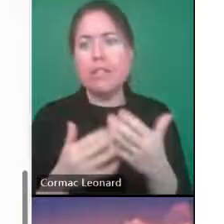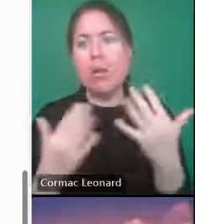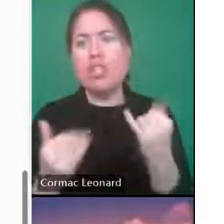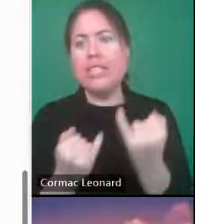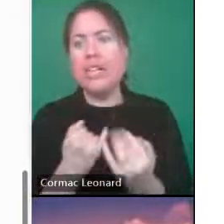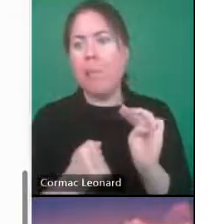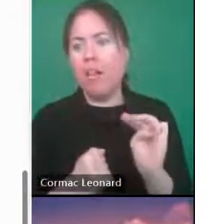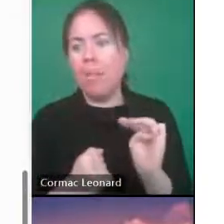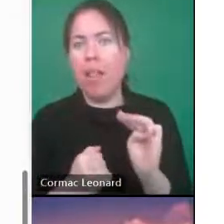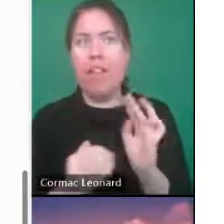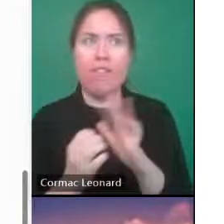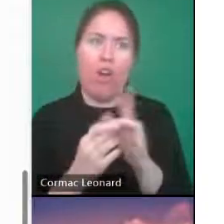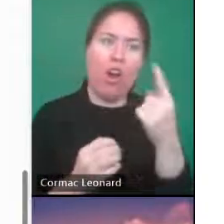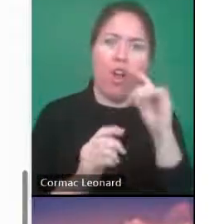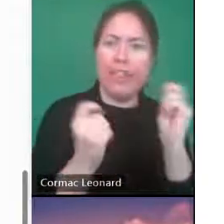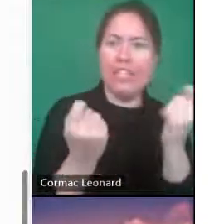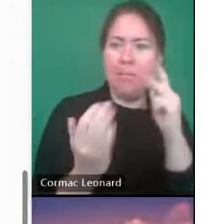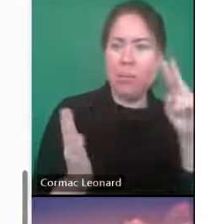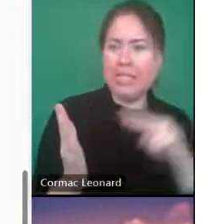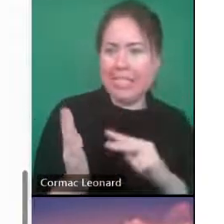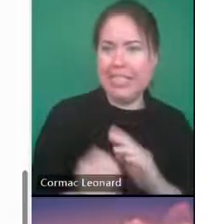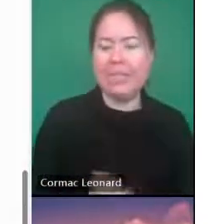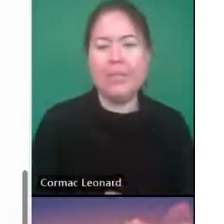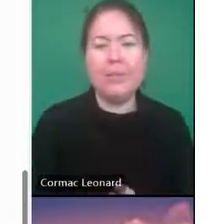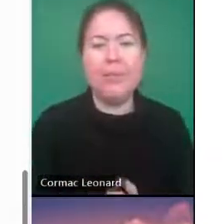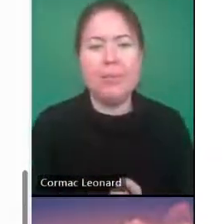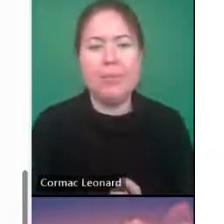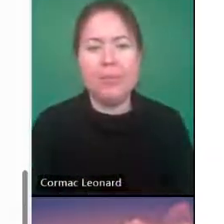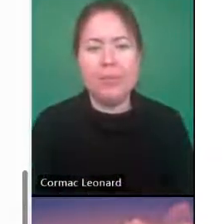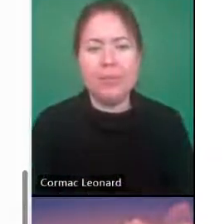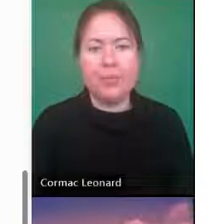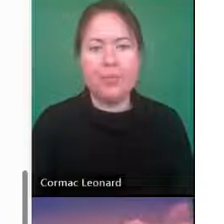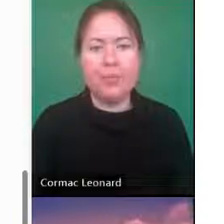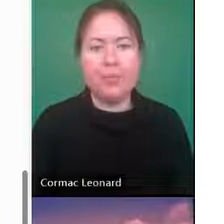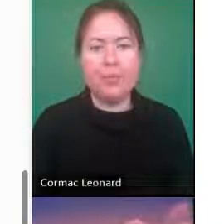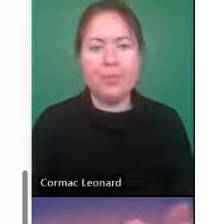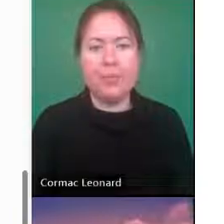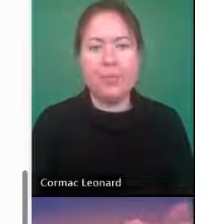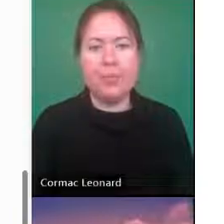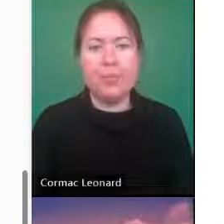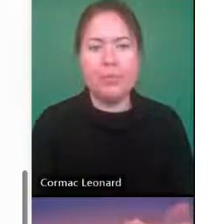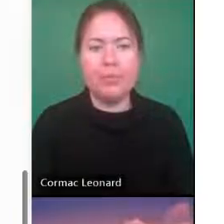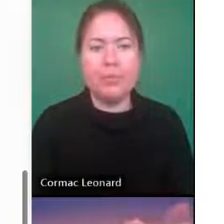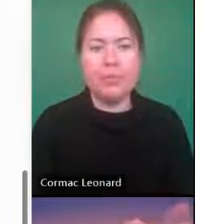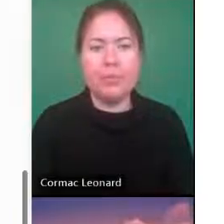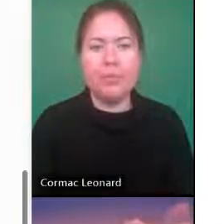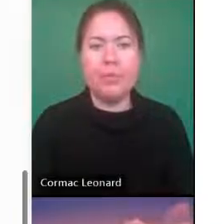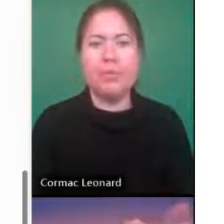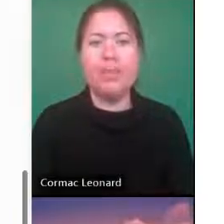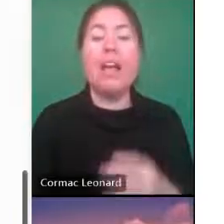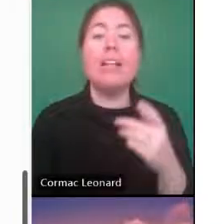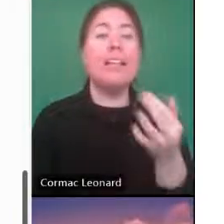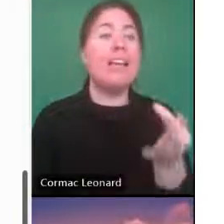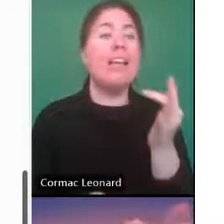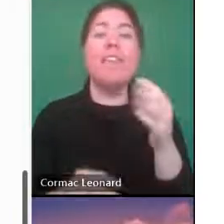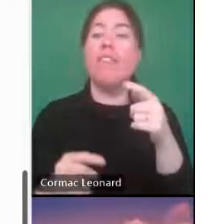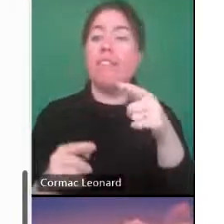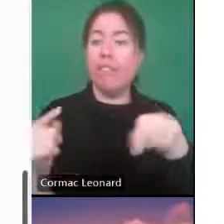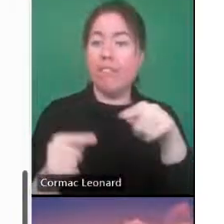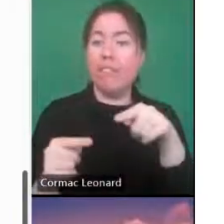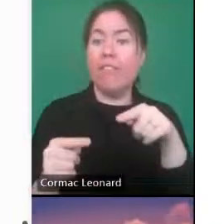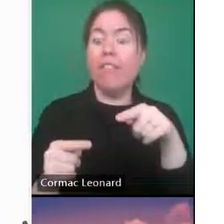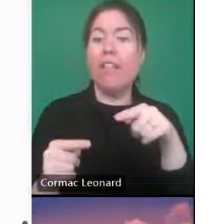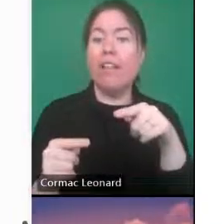can. And then you can provide any details on if there is communication needs within